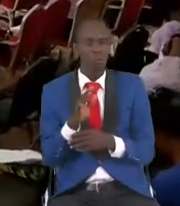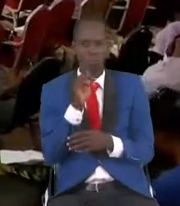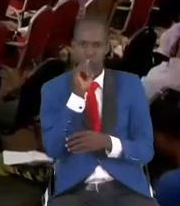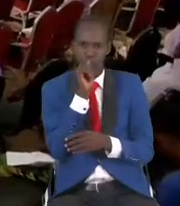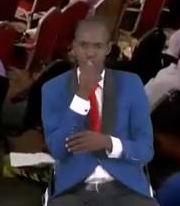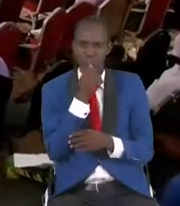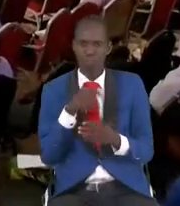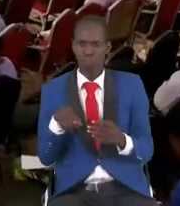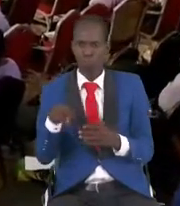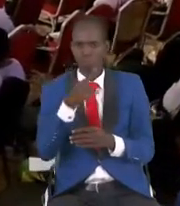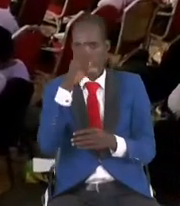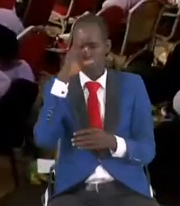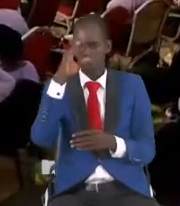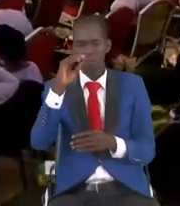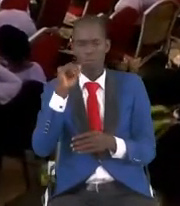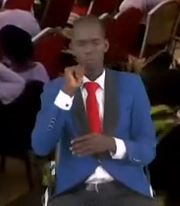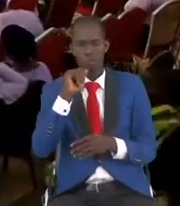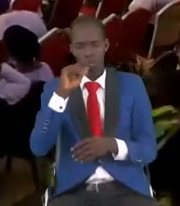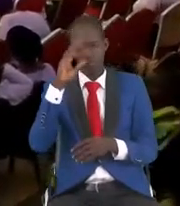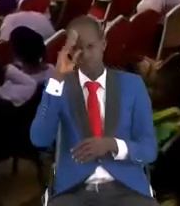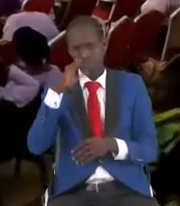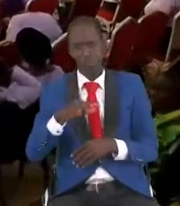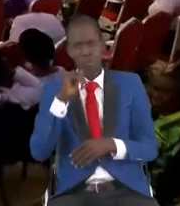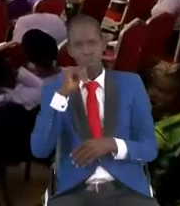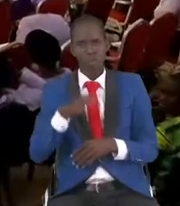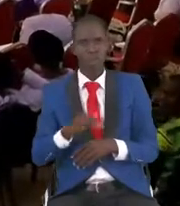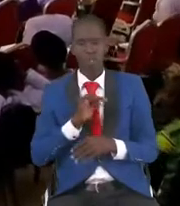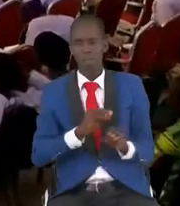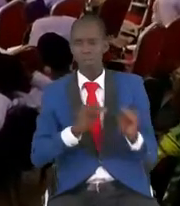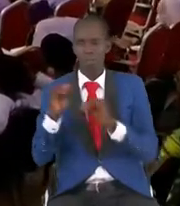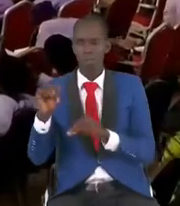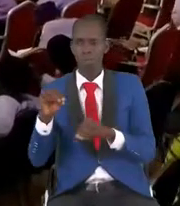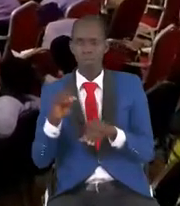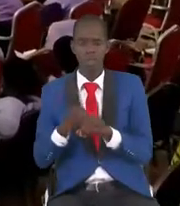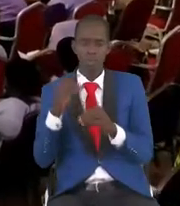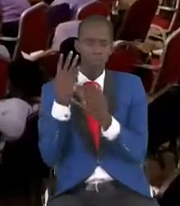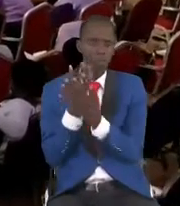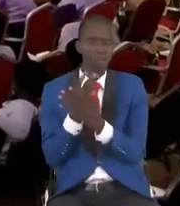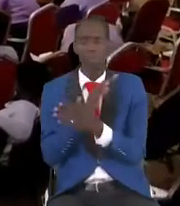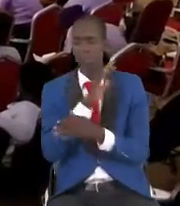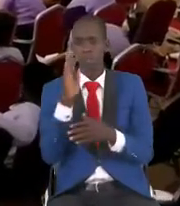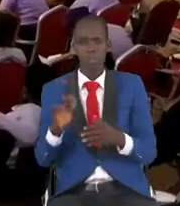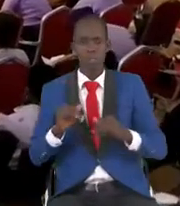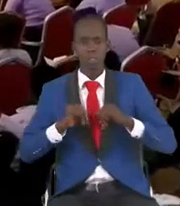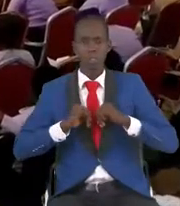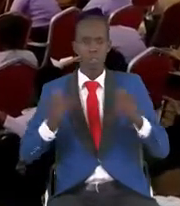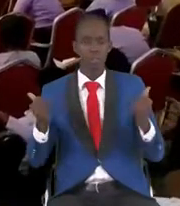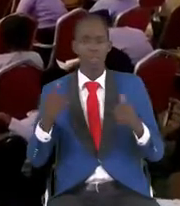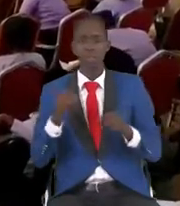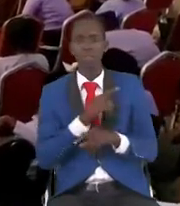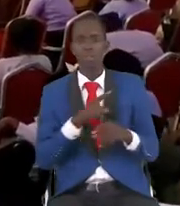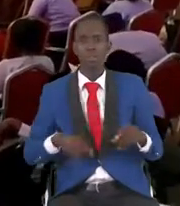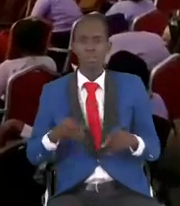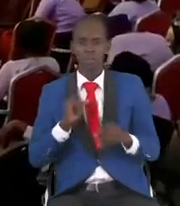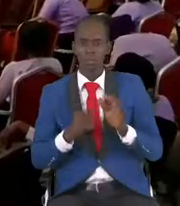boys, those girls, I threw them in jail and they endured. And they never denied the Lord. I showed them